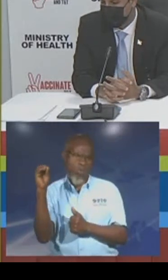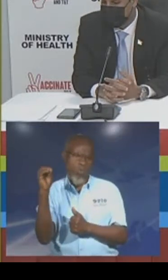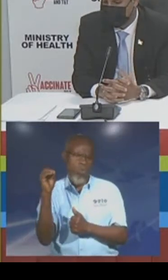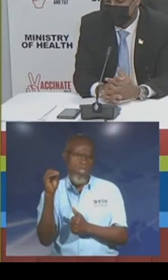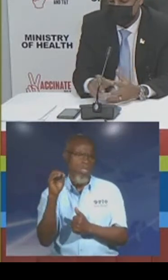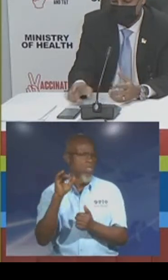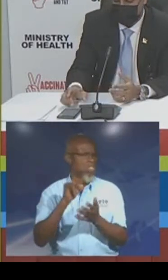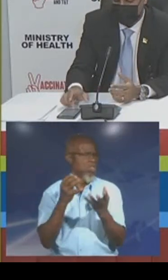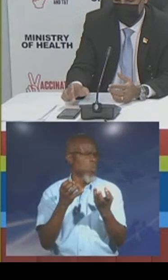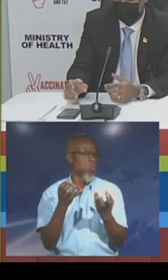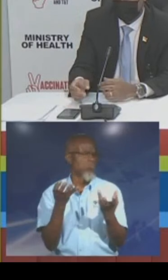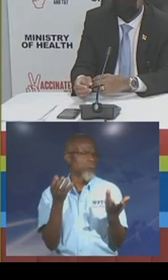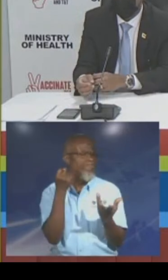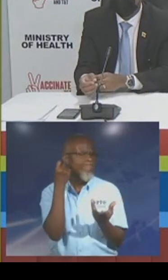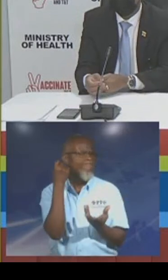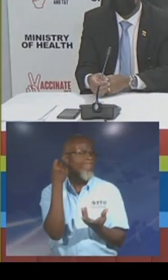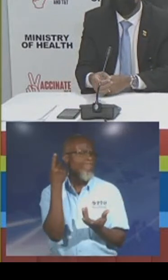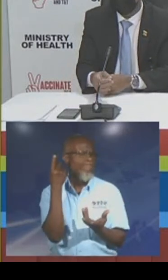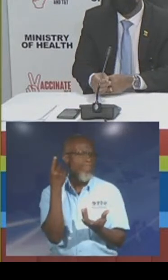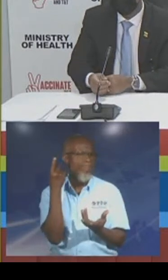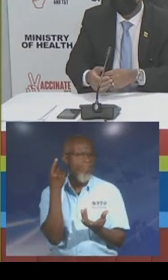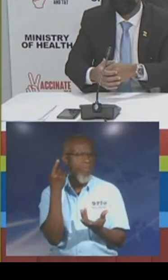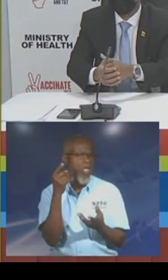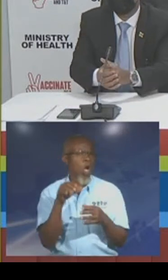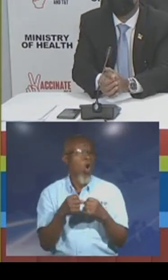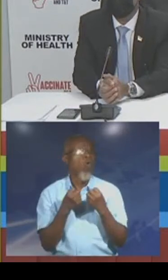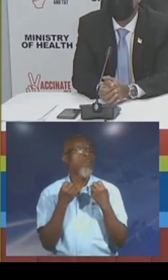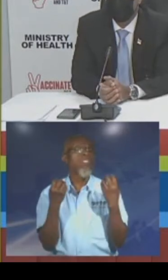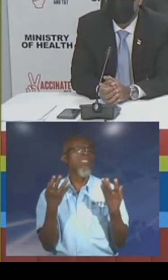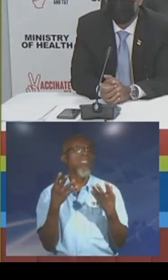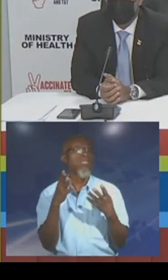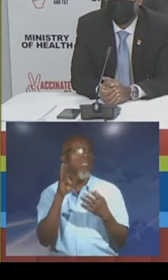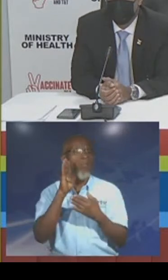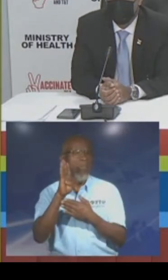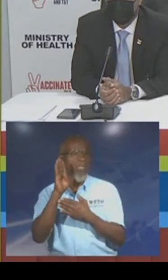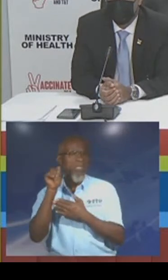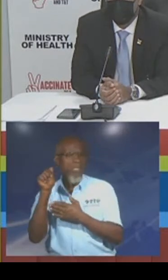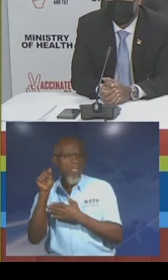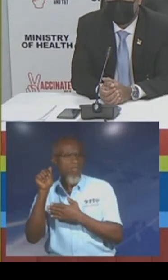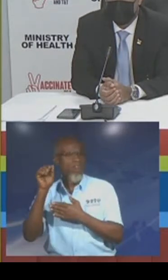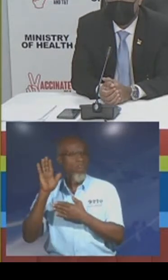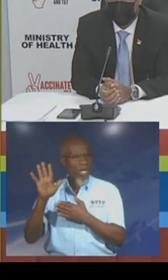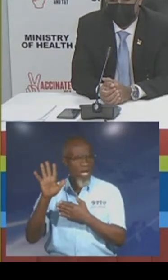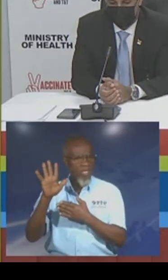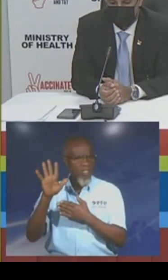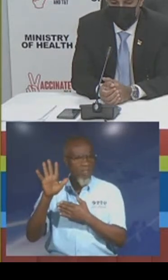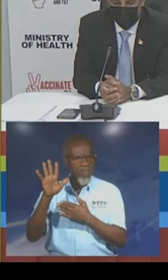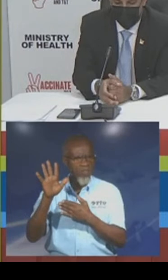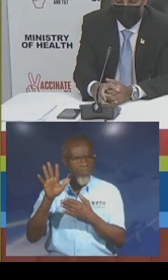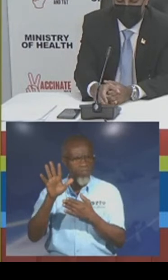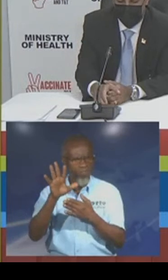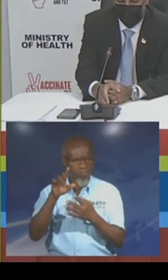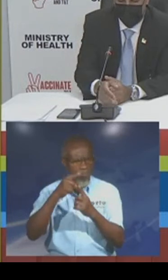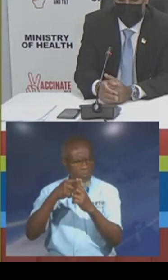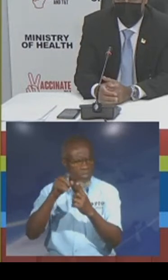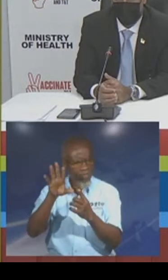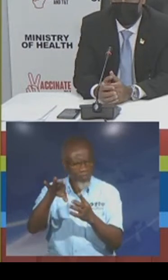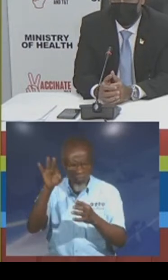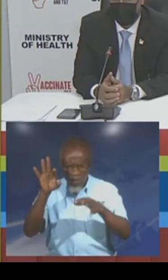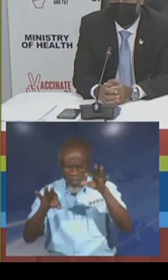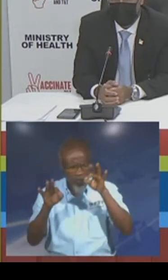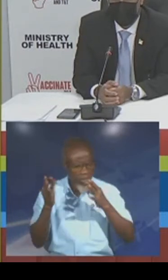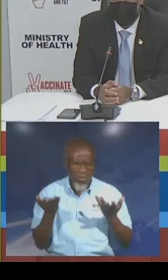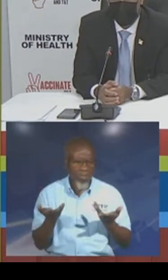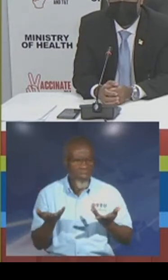find out how many BA5 cases have we detected thus far, if you